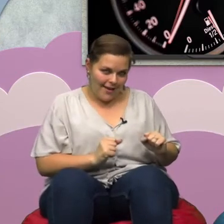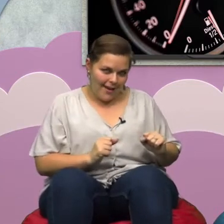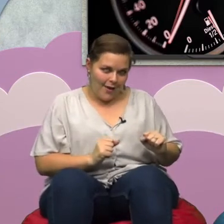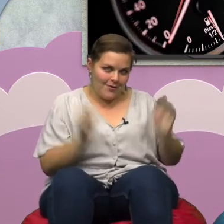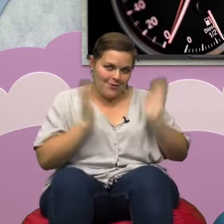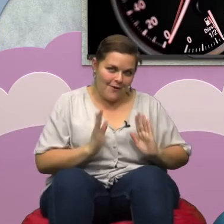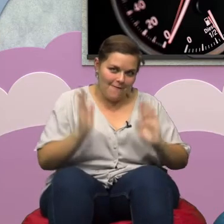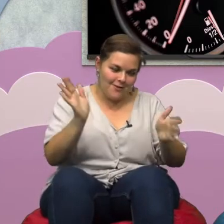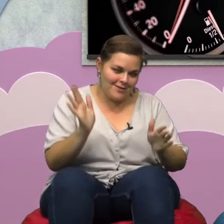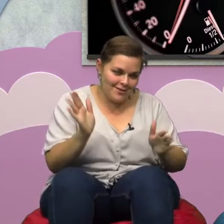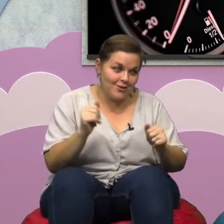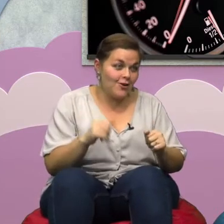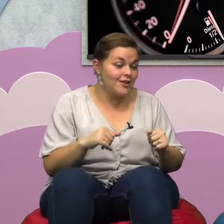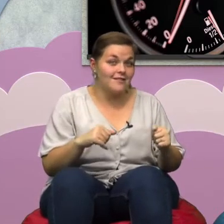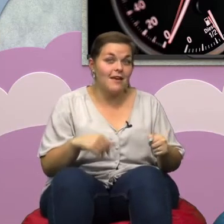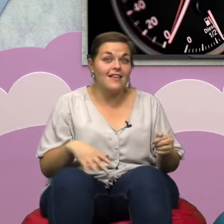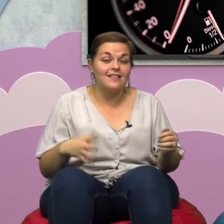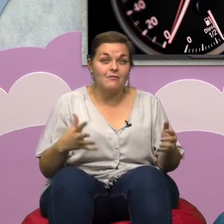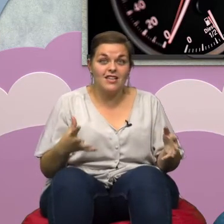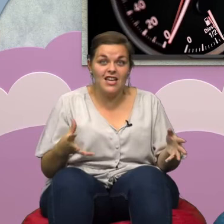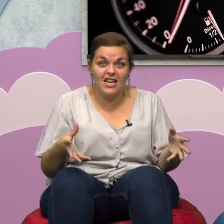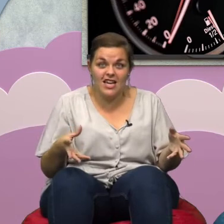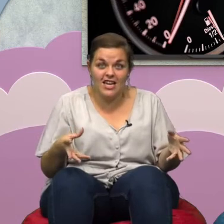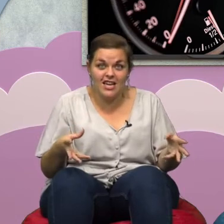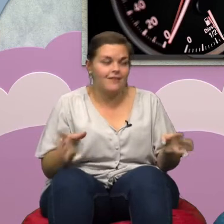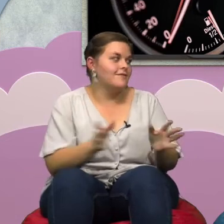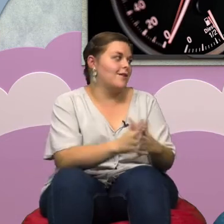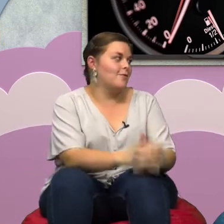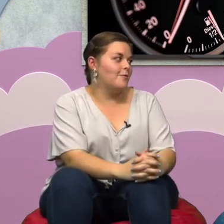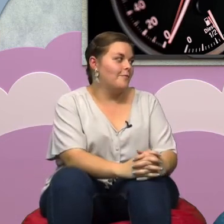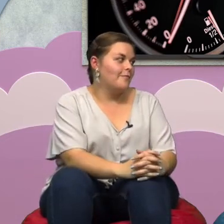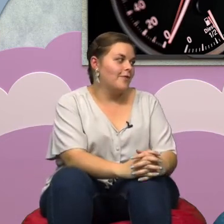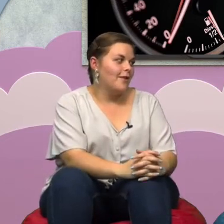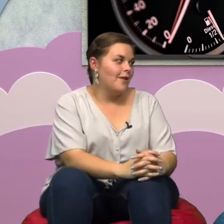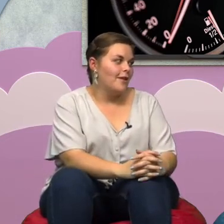When you go faster So the car doesn't make that Sound